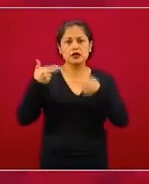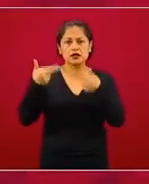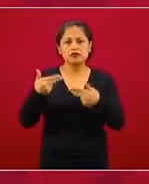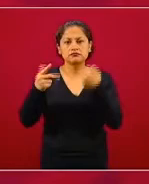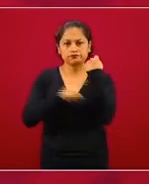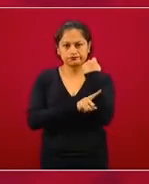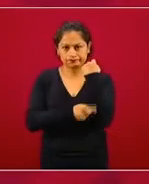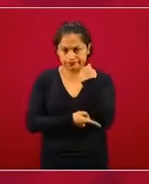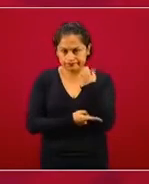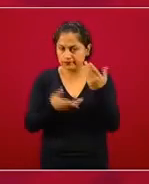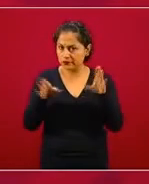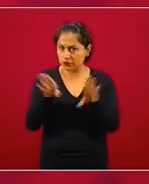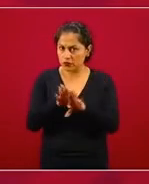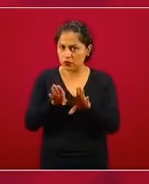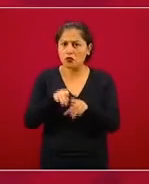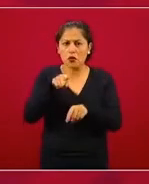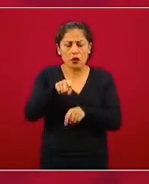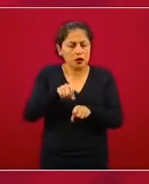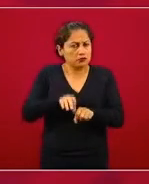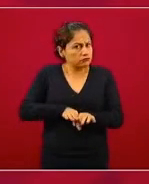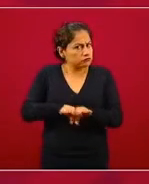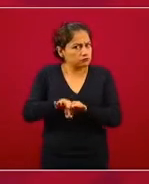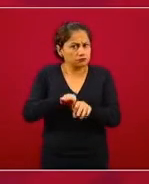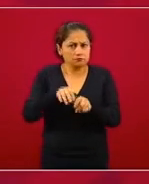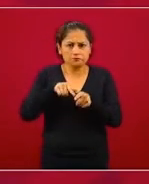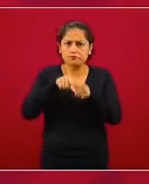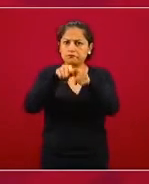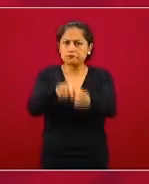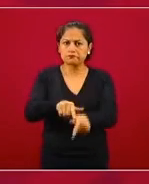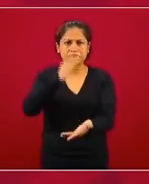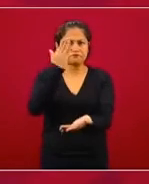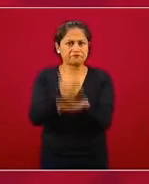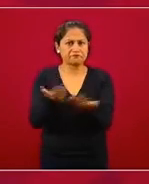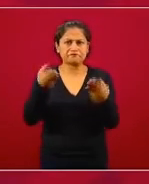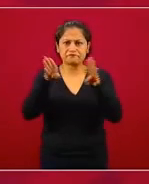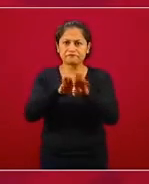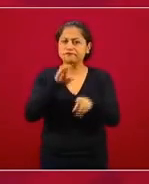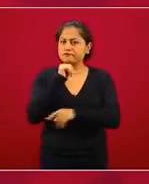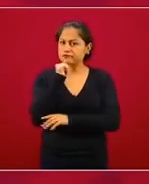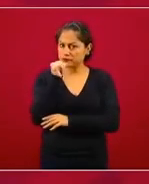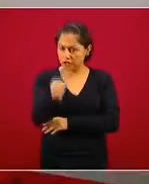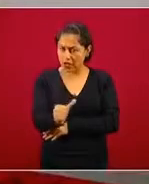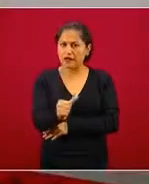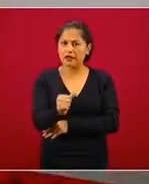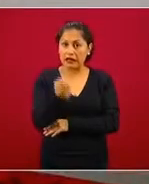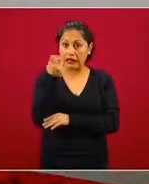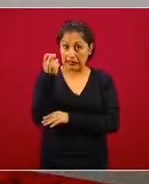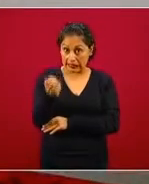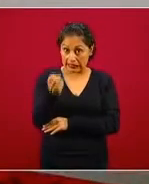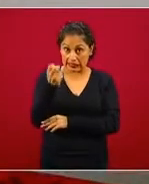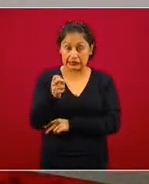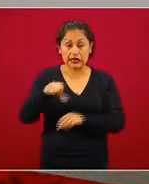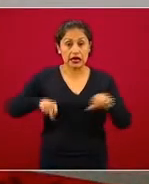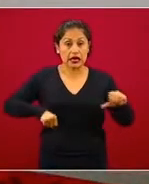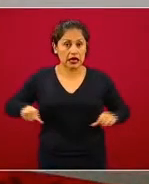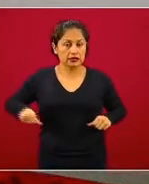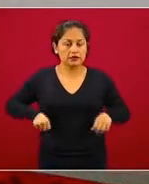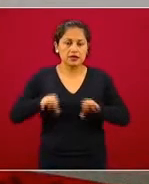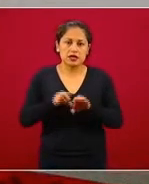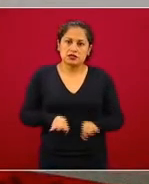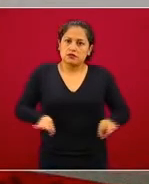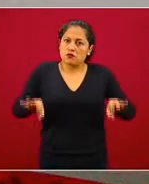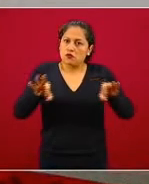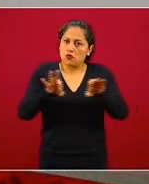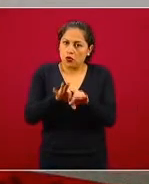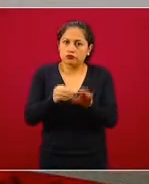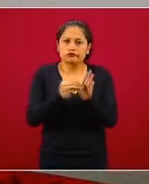people cesado from las assaulting actividades de healthcare atención de la professionals salud, because this incluidas las is preventivas. terrible. Desde luego Oh, son consideradas actividades tendencies. esenciales Like I said y